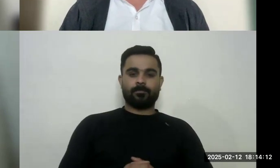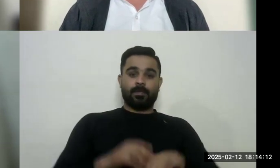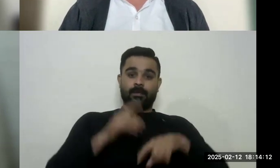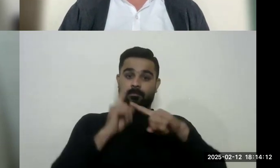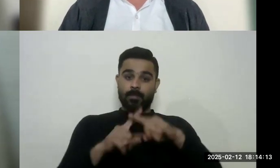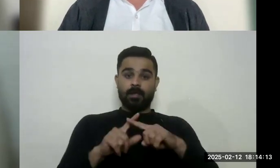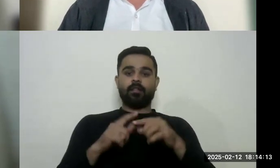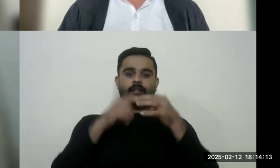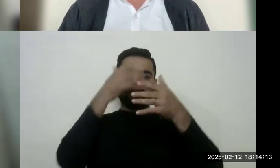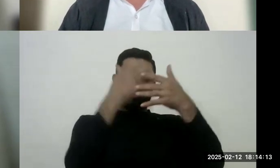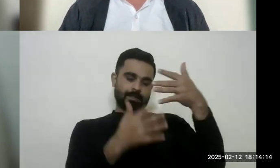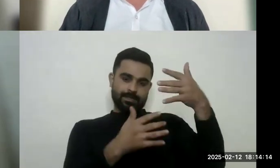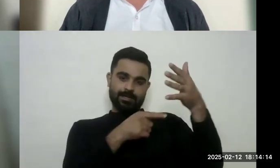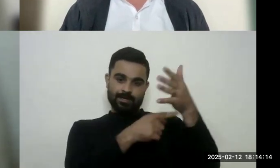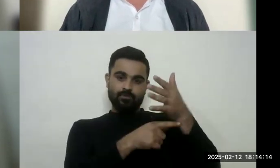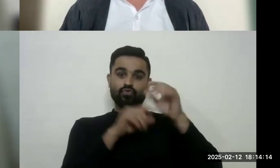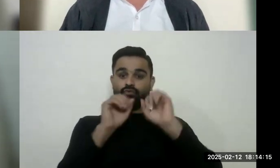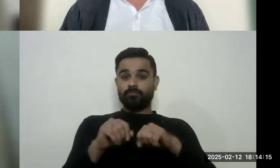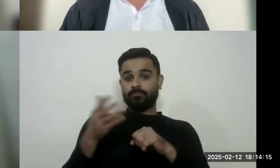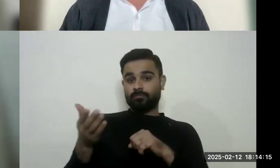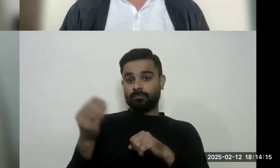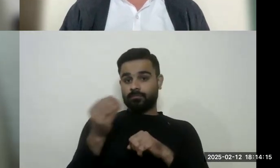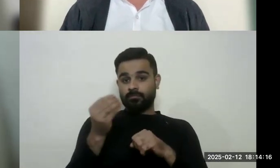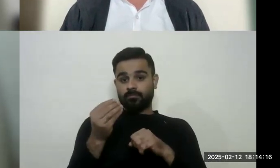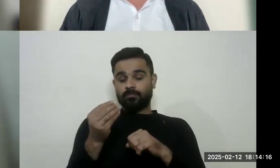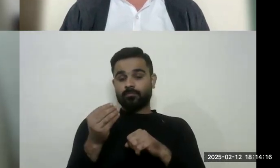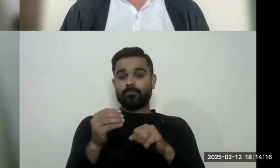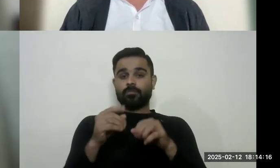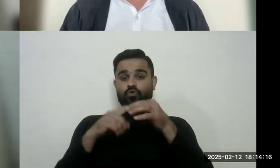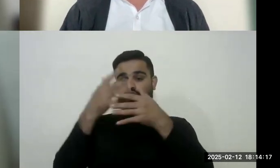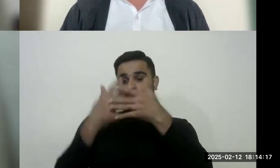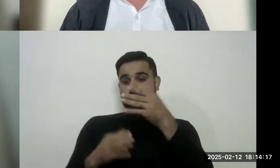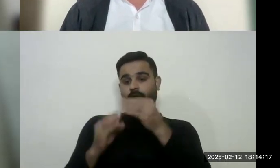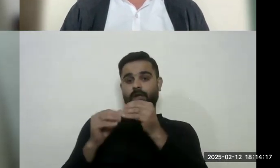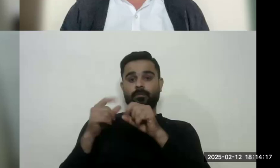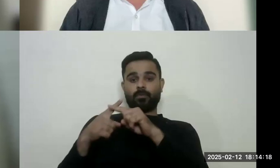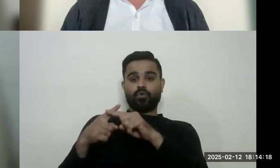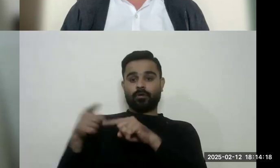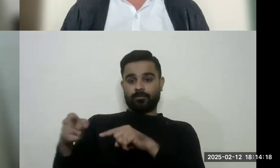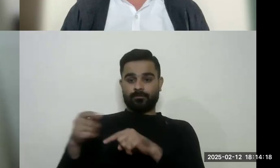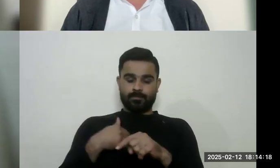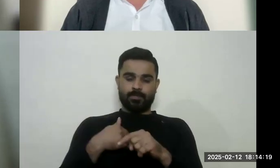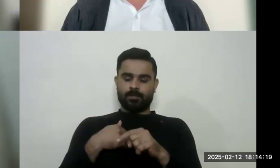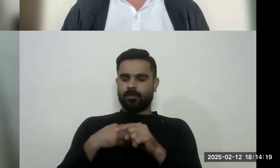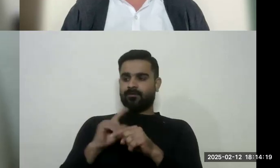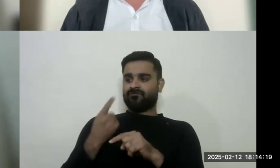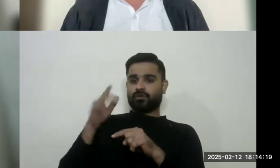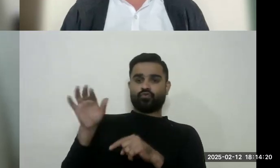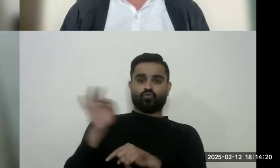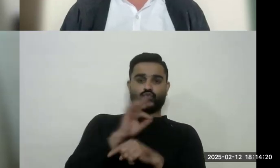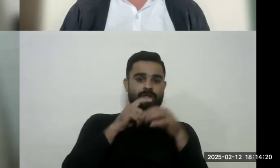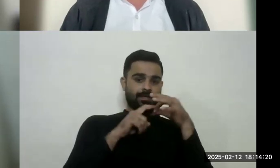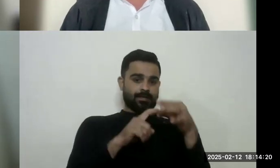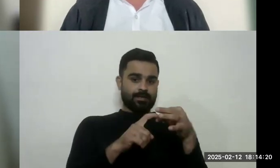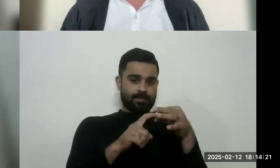to our questions, we have some of them in the Q&A box as well. So I will take up the first question